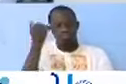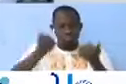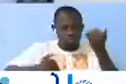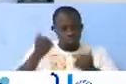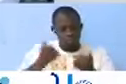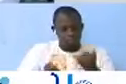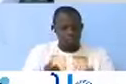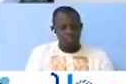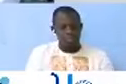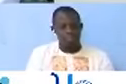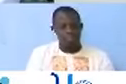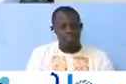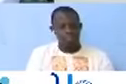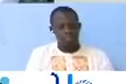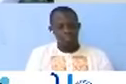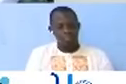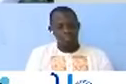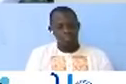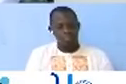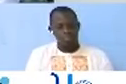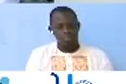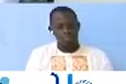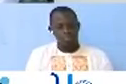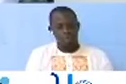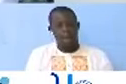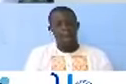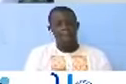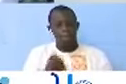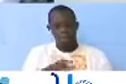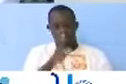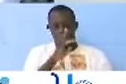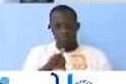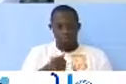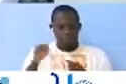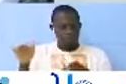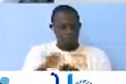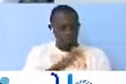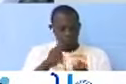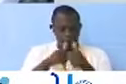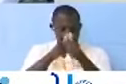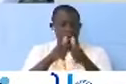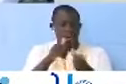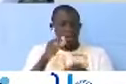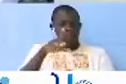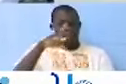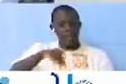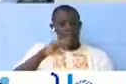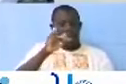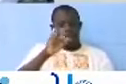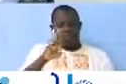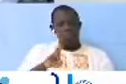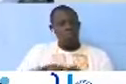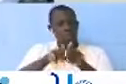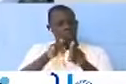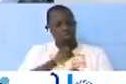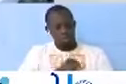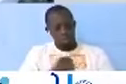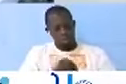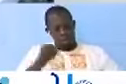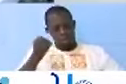Okay. Pick up. Only full escort. With a full escort. In parading kidulu. Military officers armed with